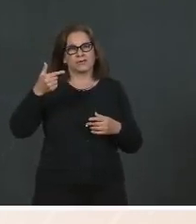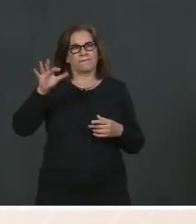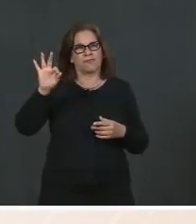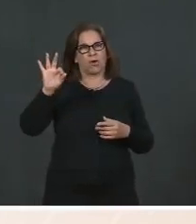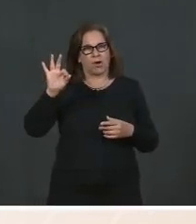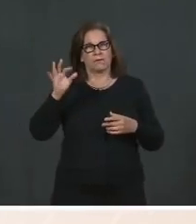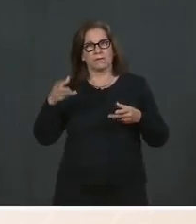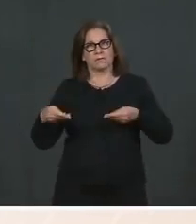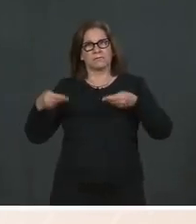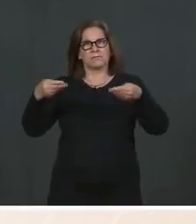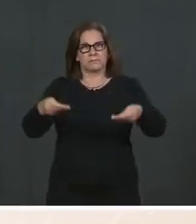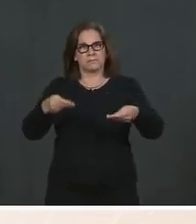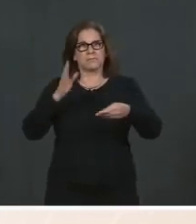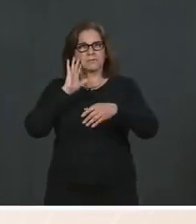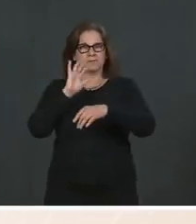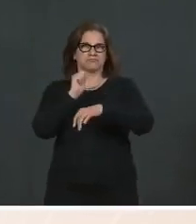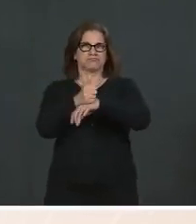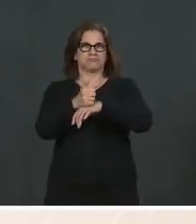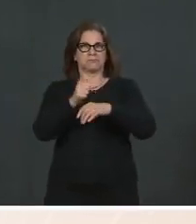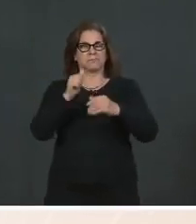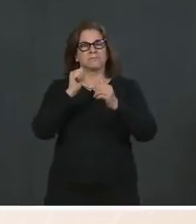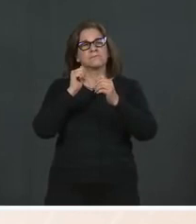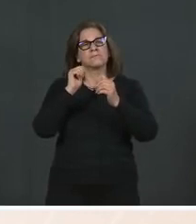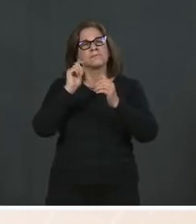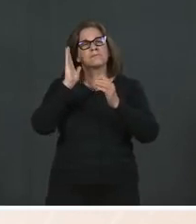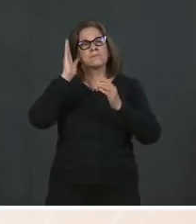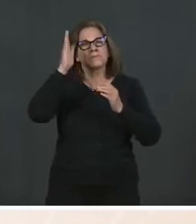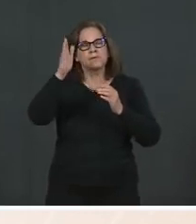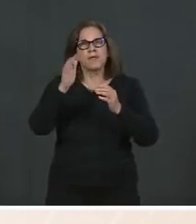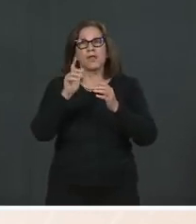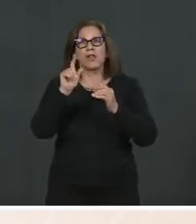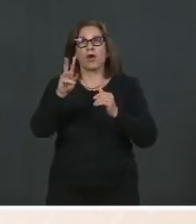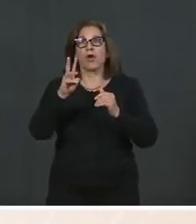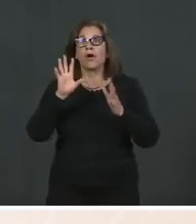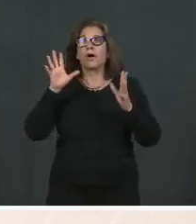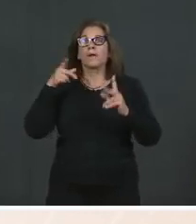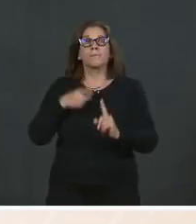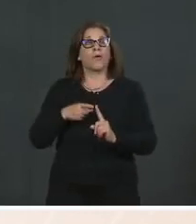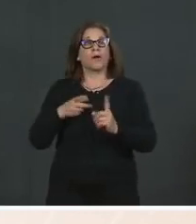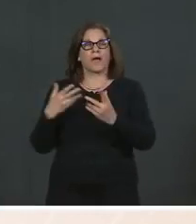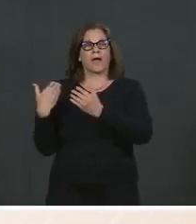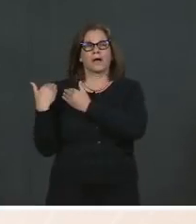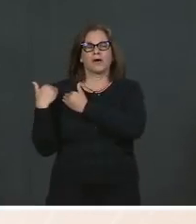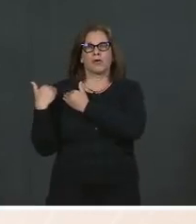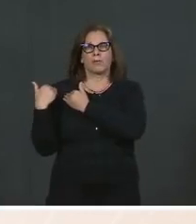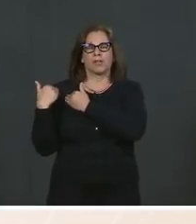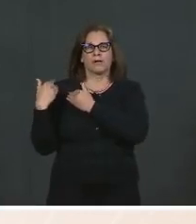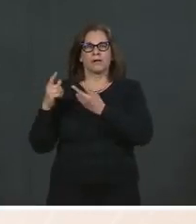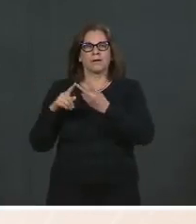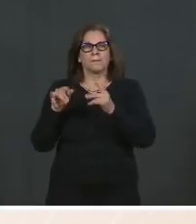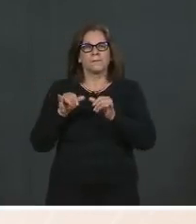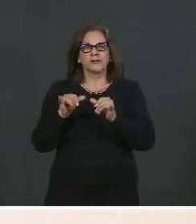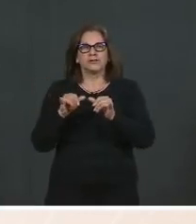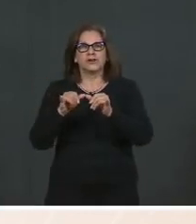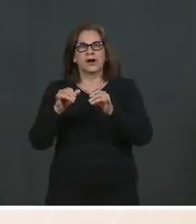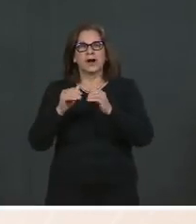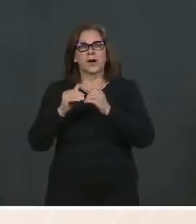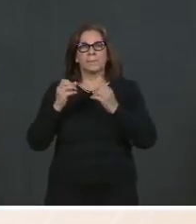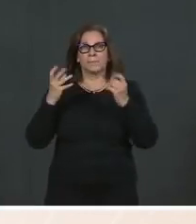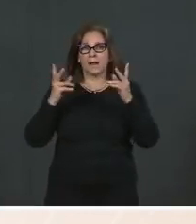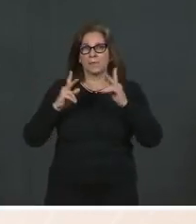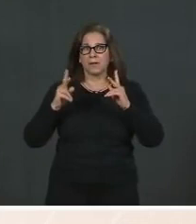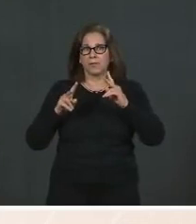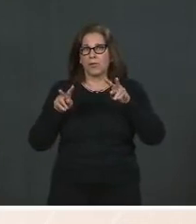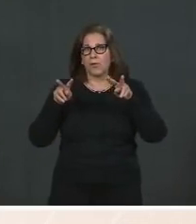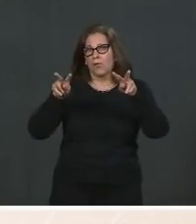number of the accountability measures and actions that he and so many who watch these events in horror feel are imperative at this point in our